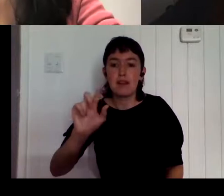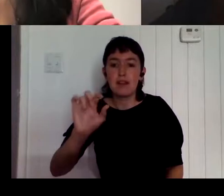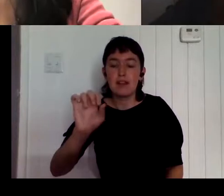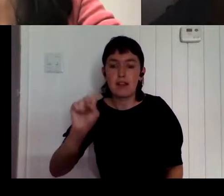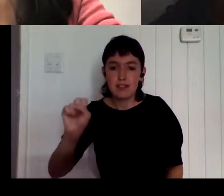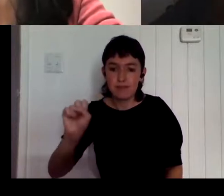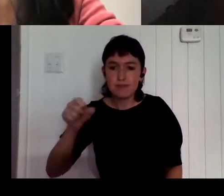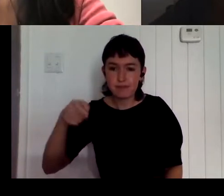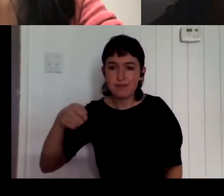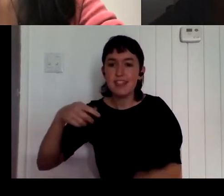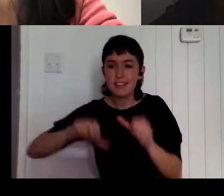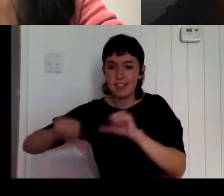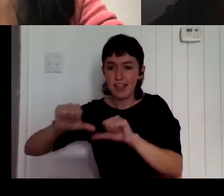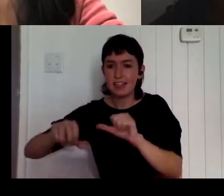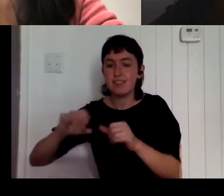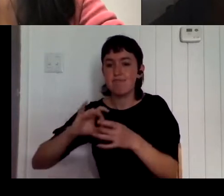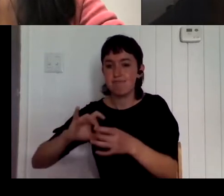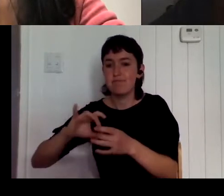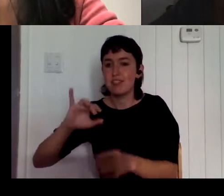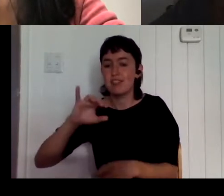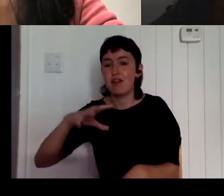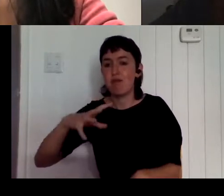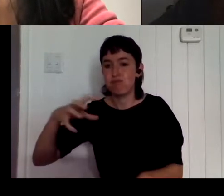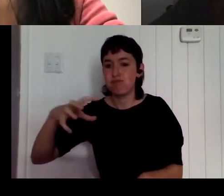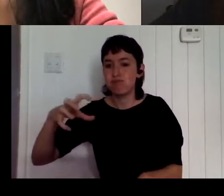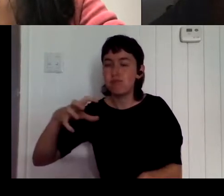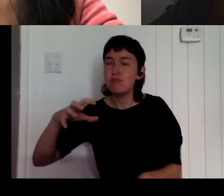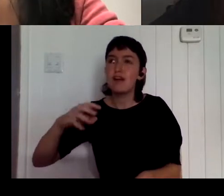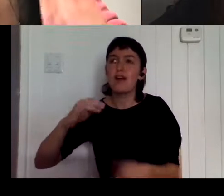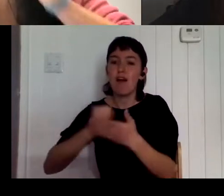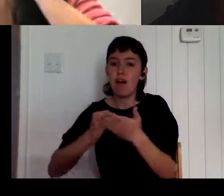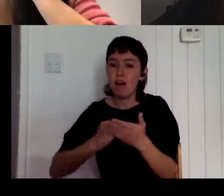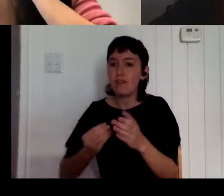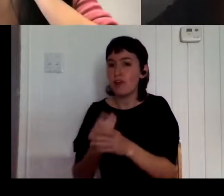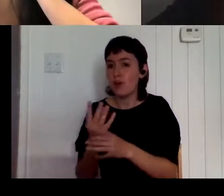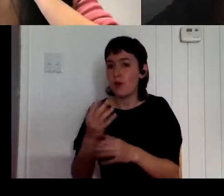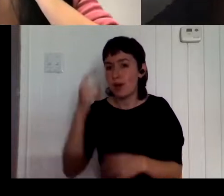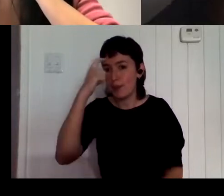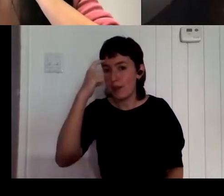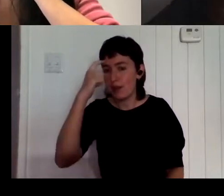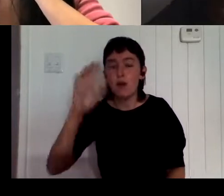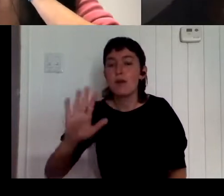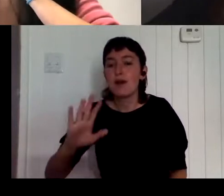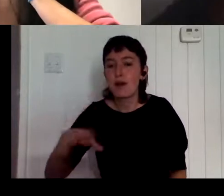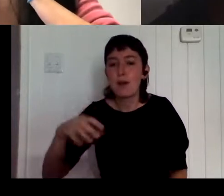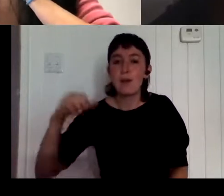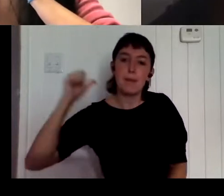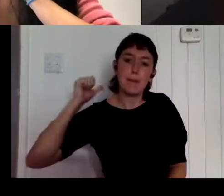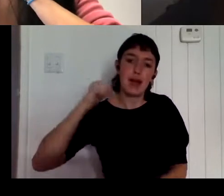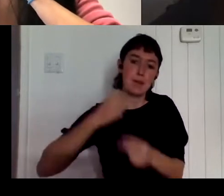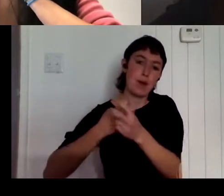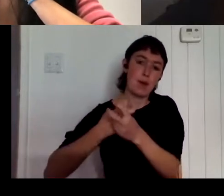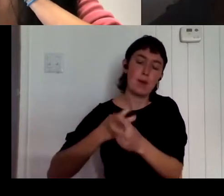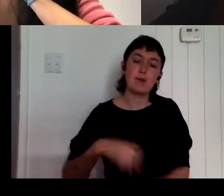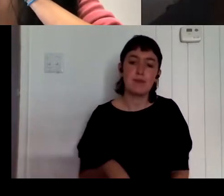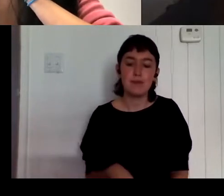jellyfish and the art of growing a brain, I believe is what it's called. Yes. It's a backbone. I'm going to send